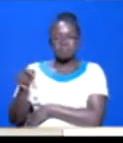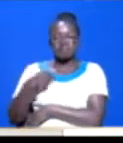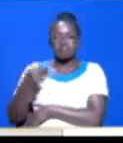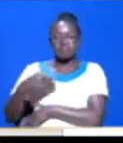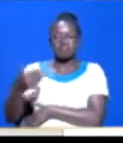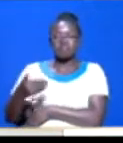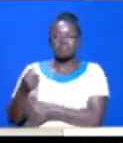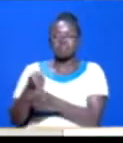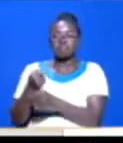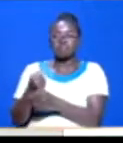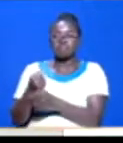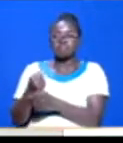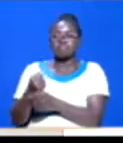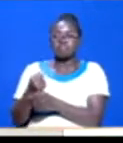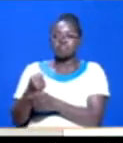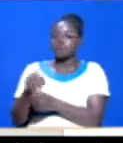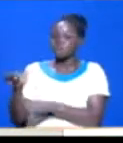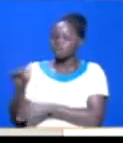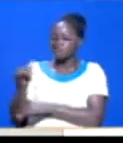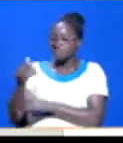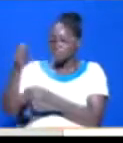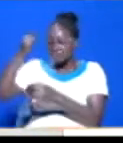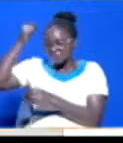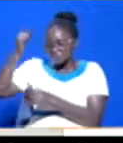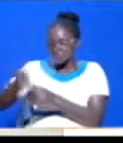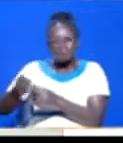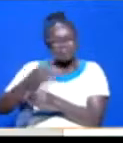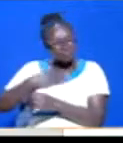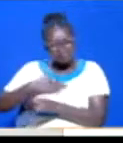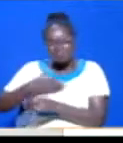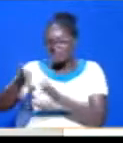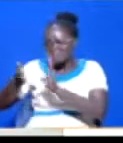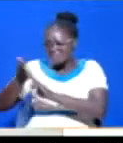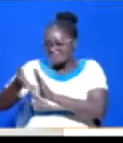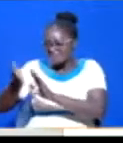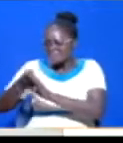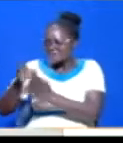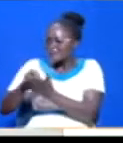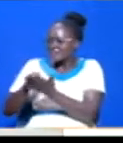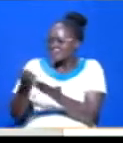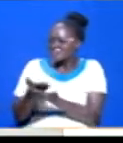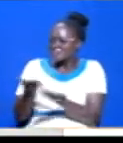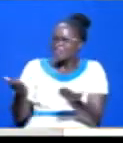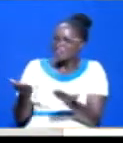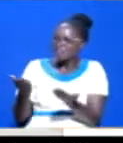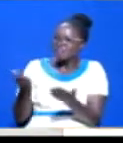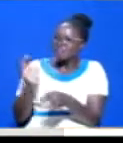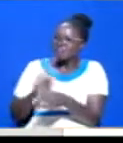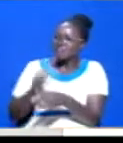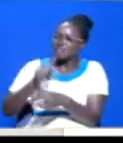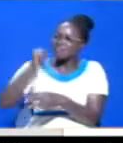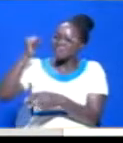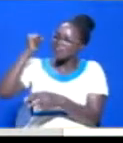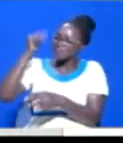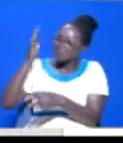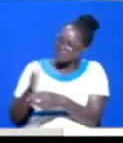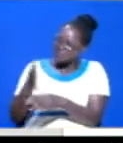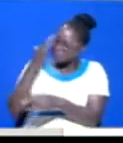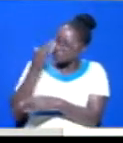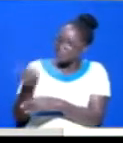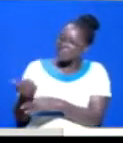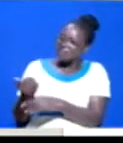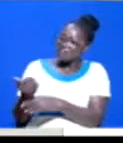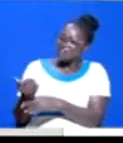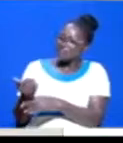is ask judiciary, please expedite these cases that affect politicians, because in one